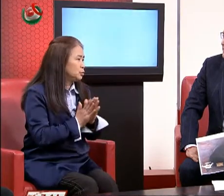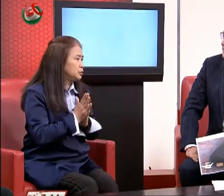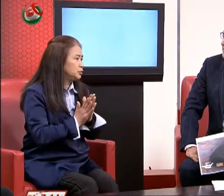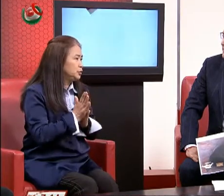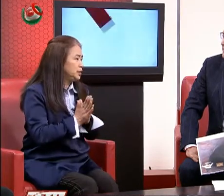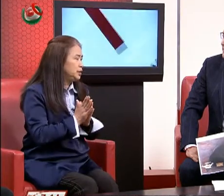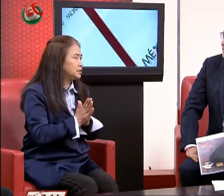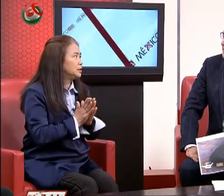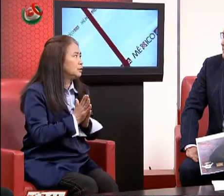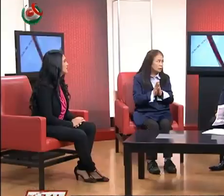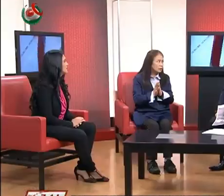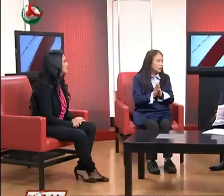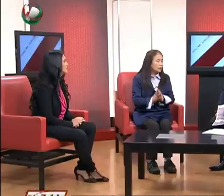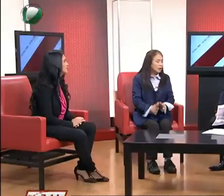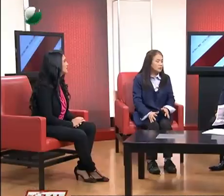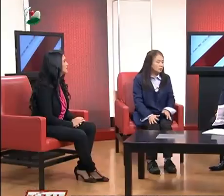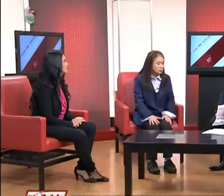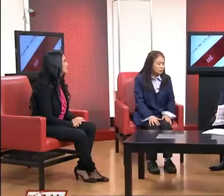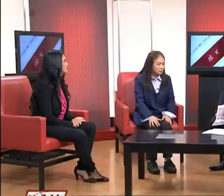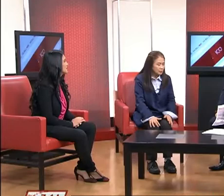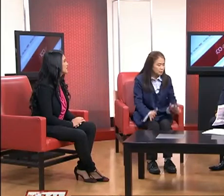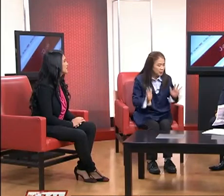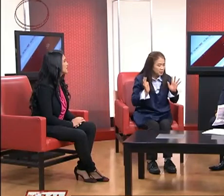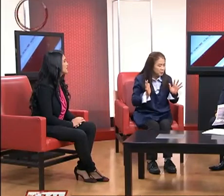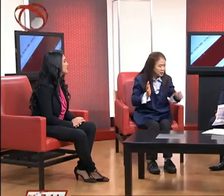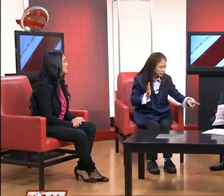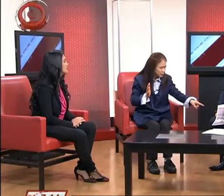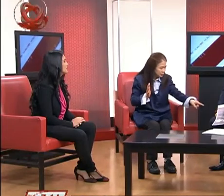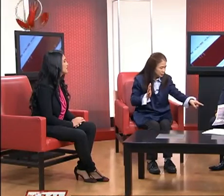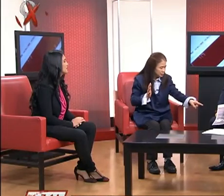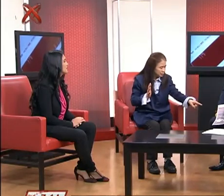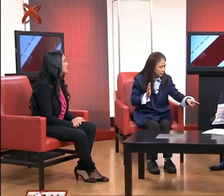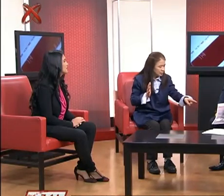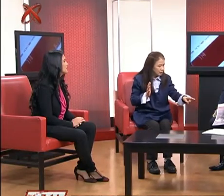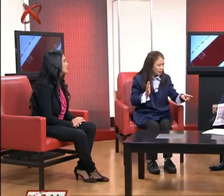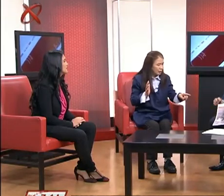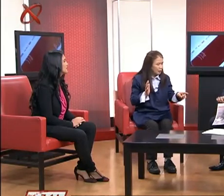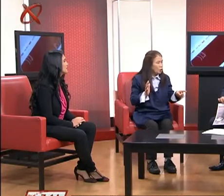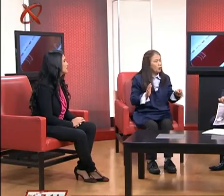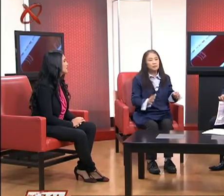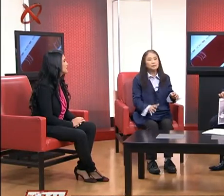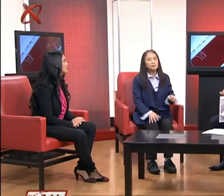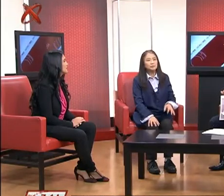was almost 40 years ago, I thought that my image is